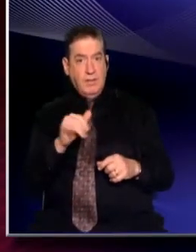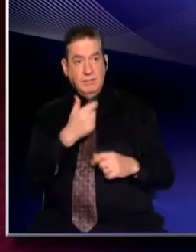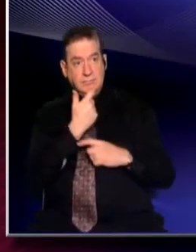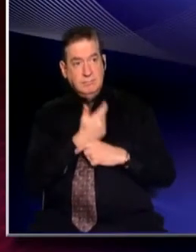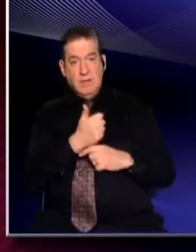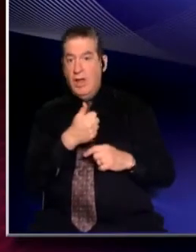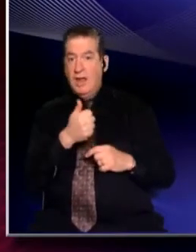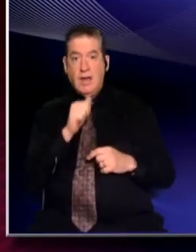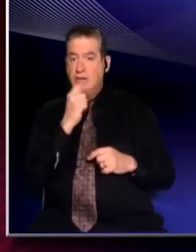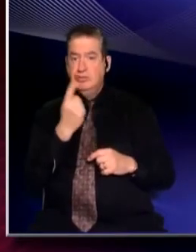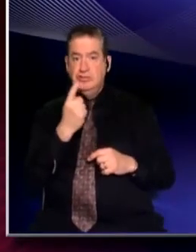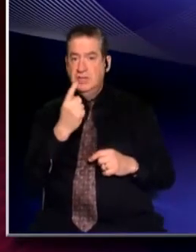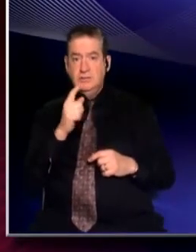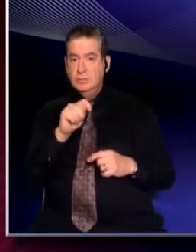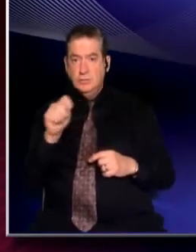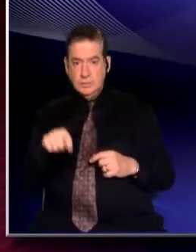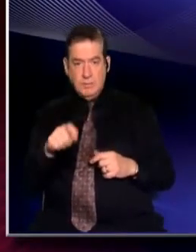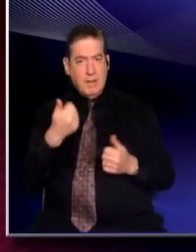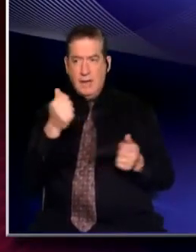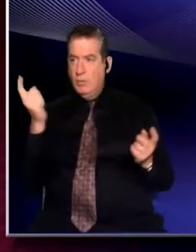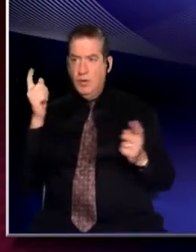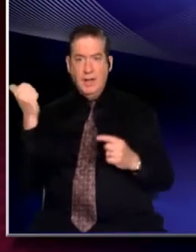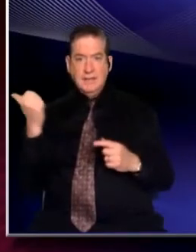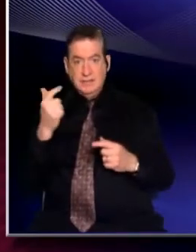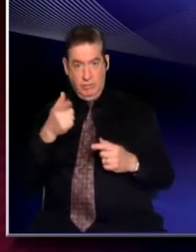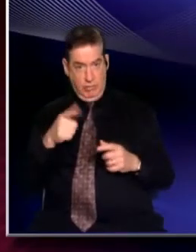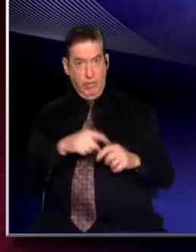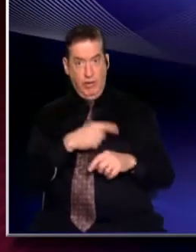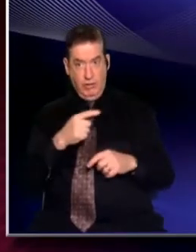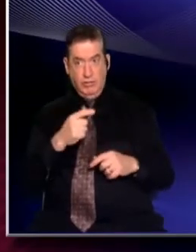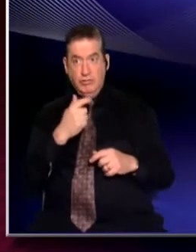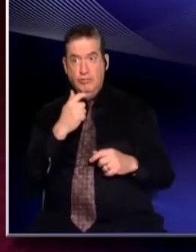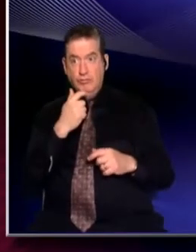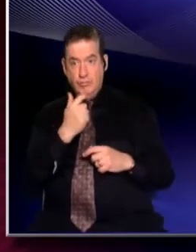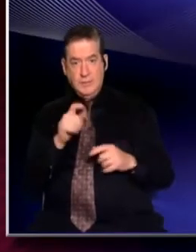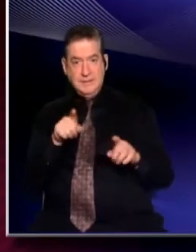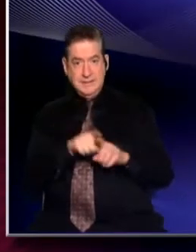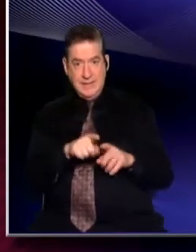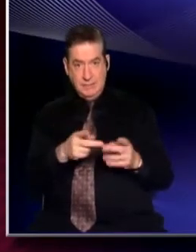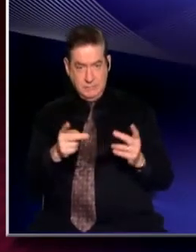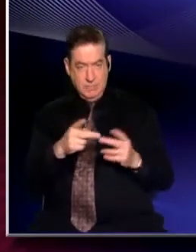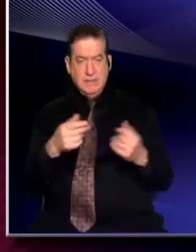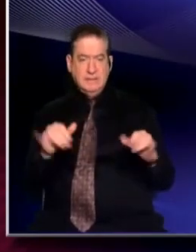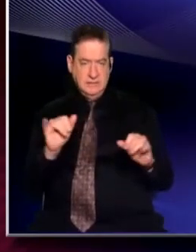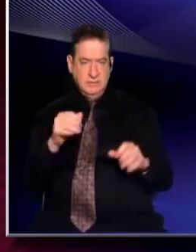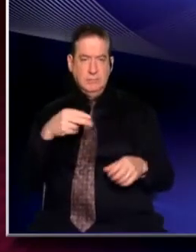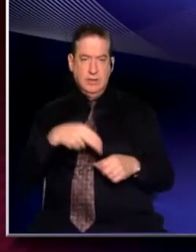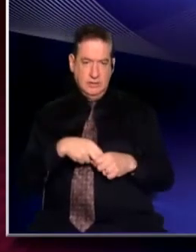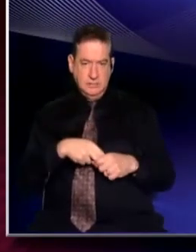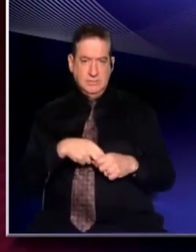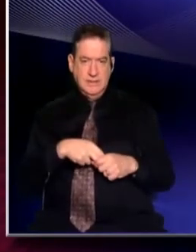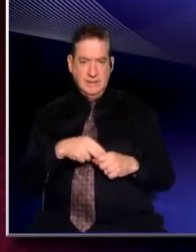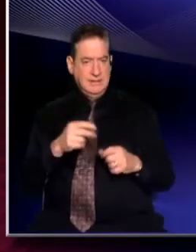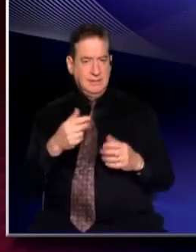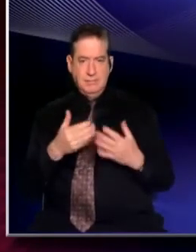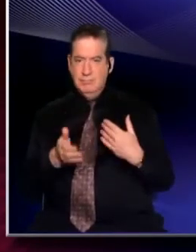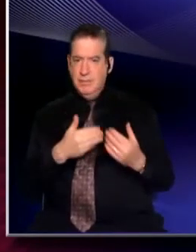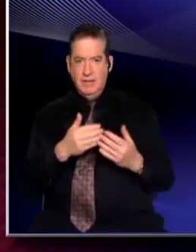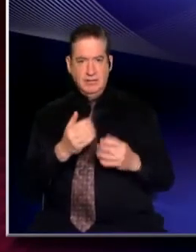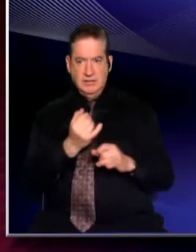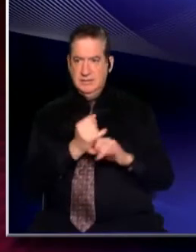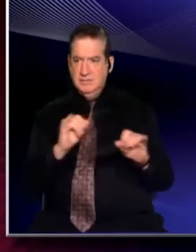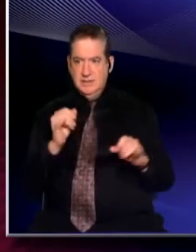else theoretically, right? As long as everyone who's participating remotely is in the same spot, you can still participate independent of that